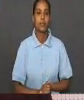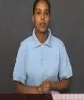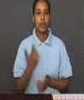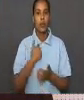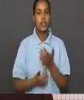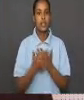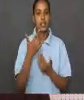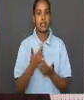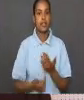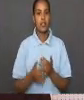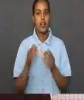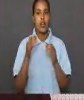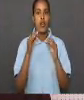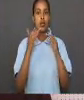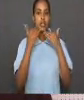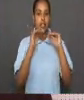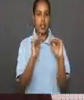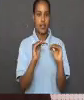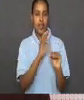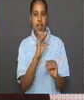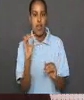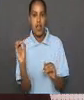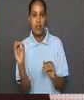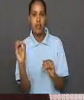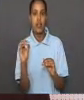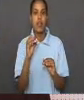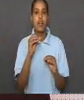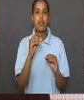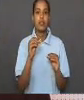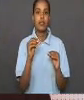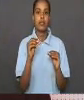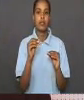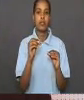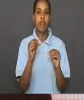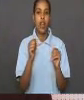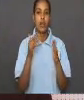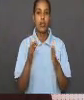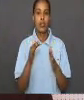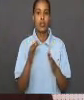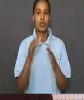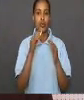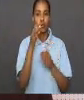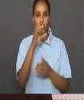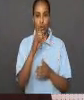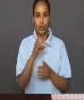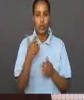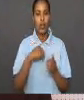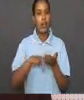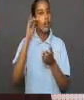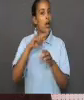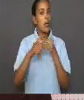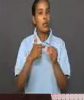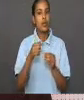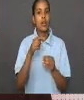We discussed concentrated and diluted solutions, and we learned about